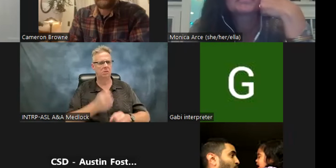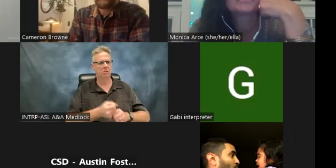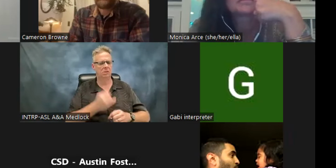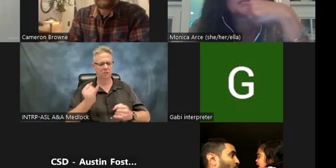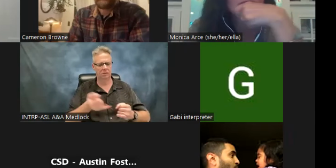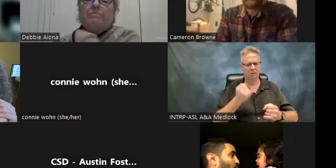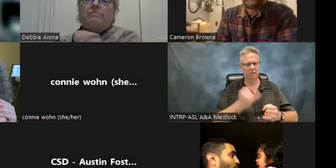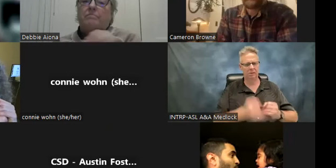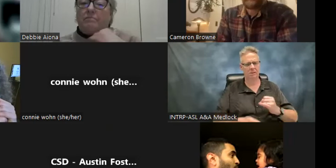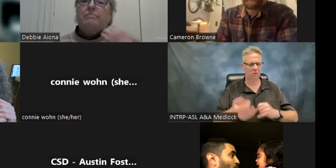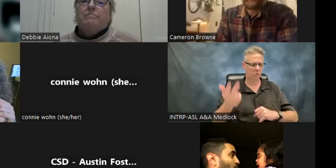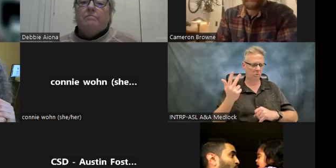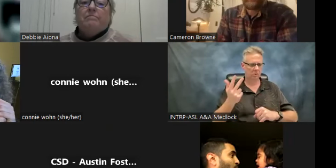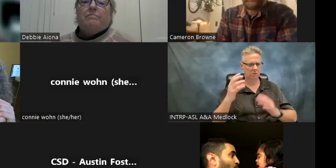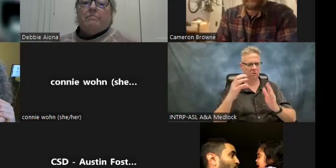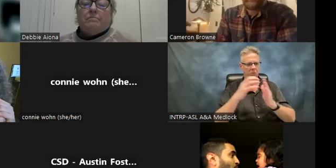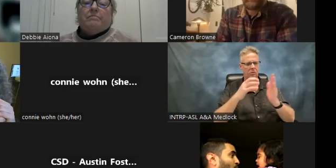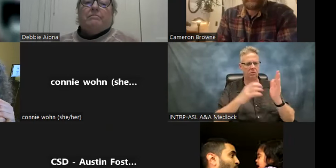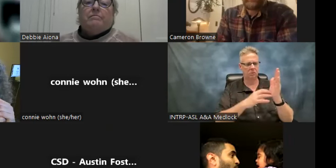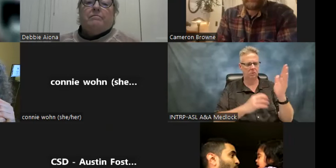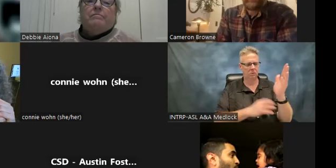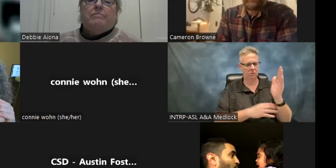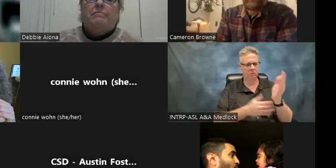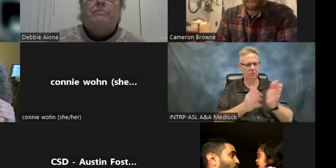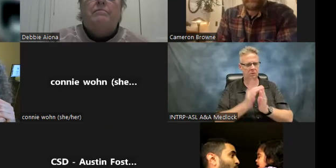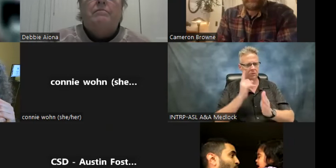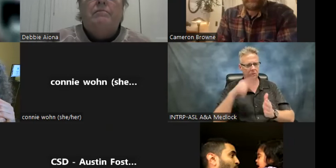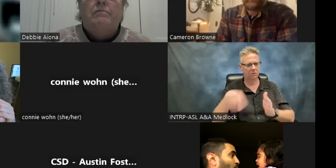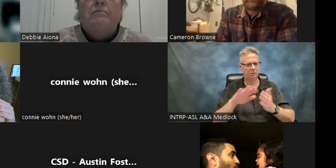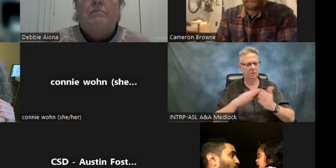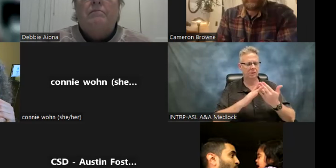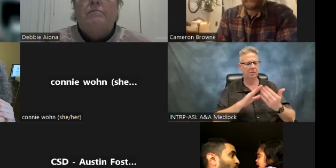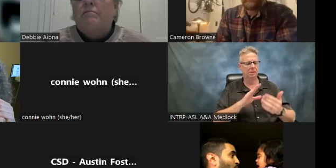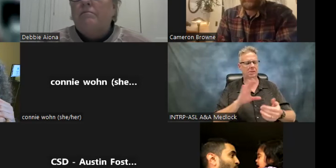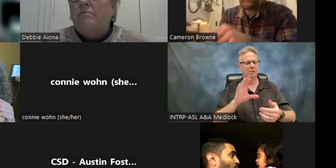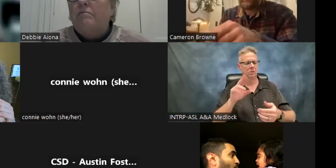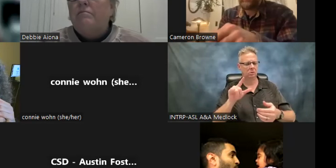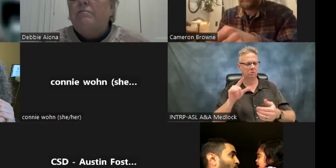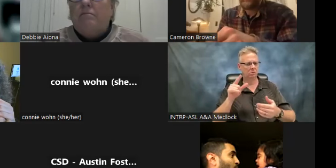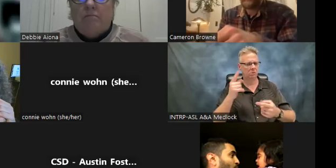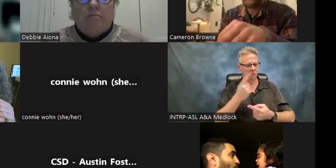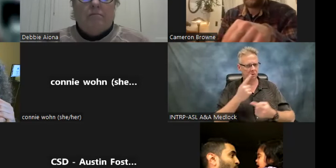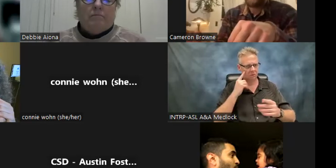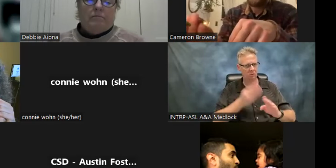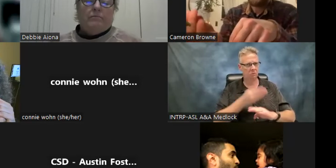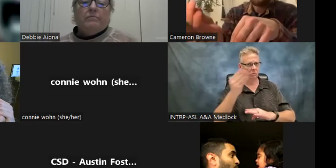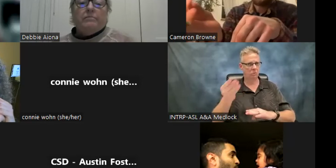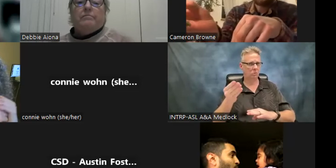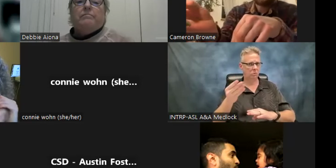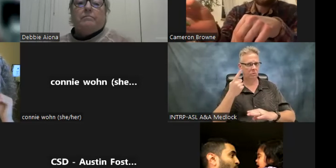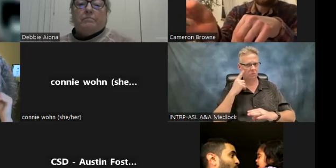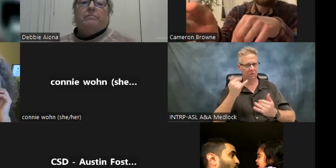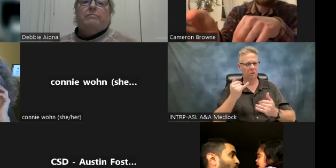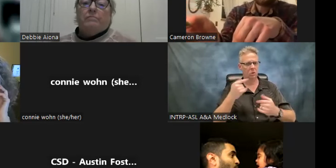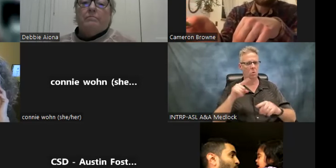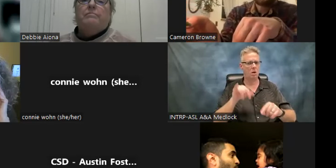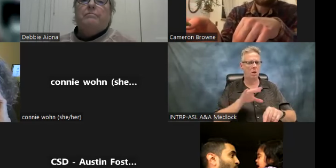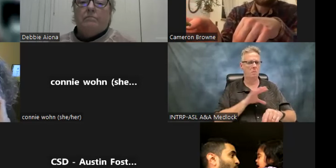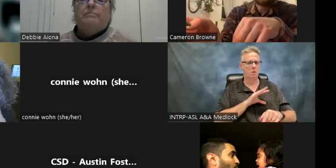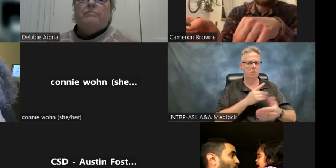three paragraphs that we're asking the city council to consider and sending them forward to city council now while this body camera discussion is